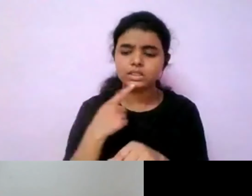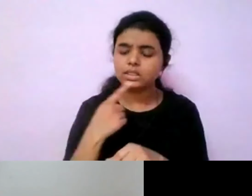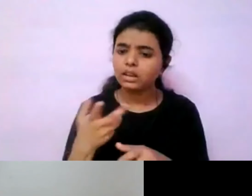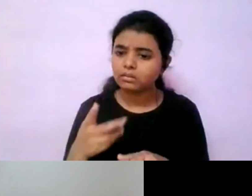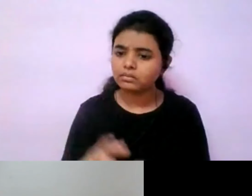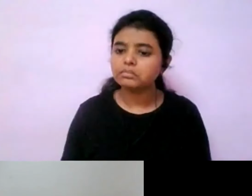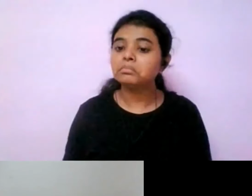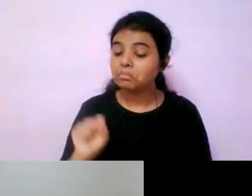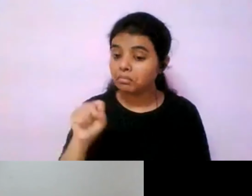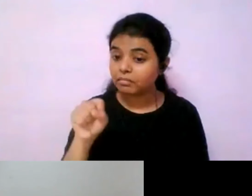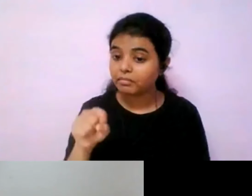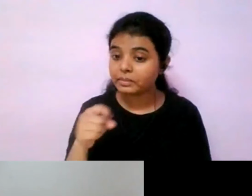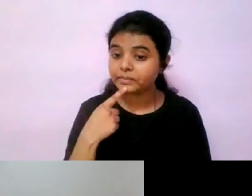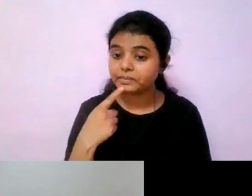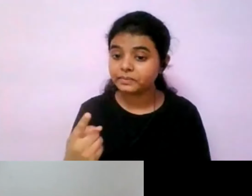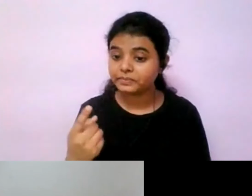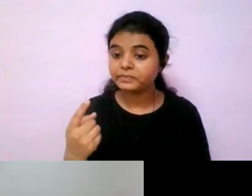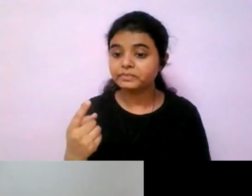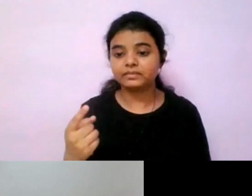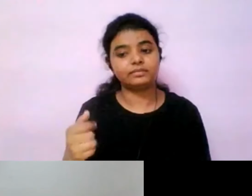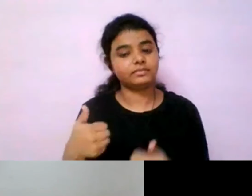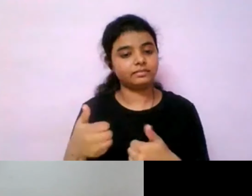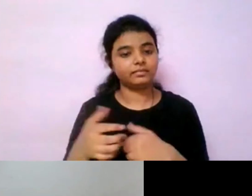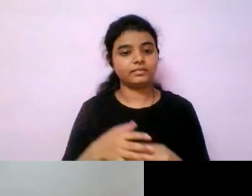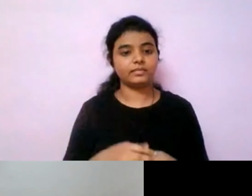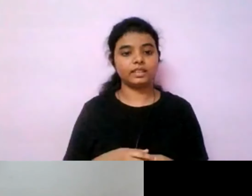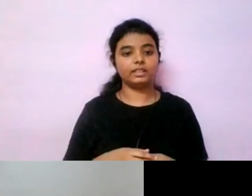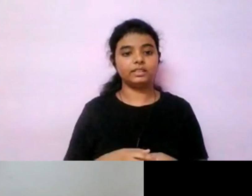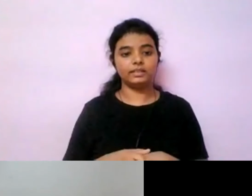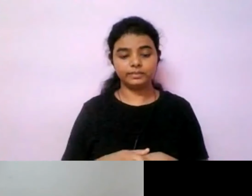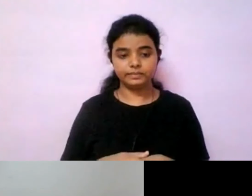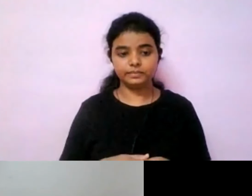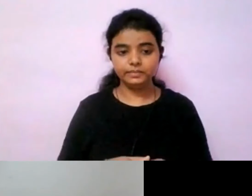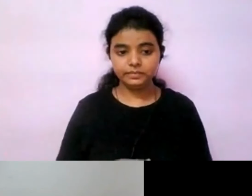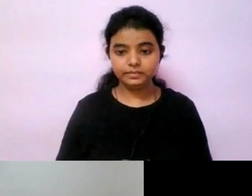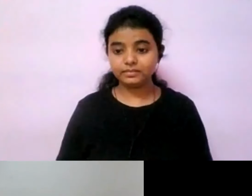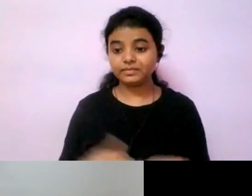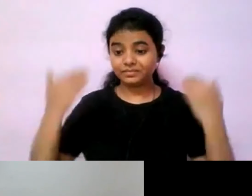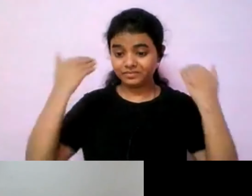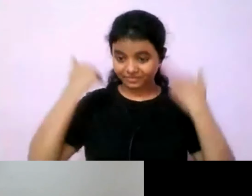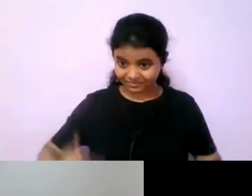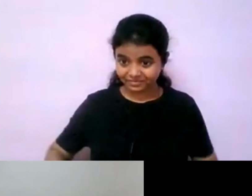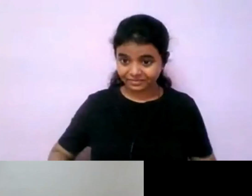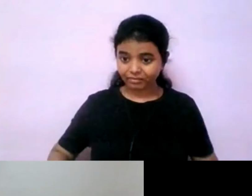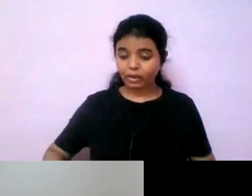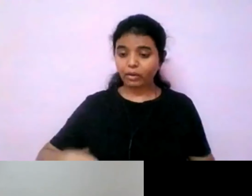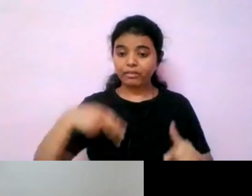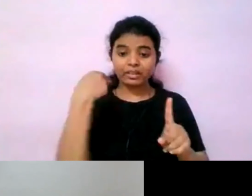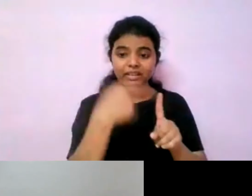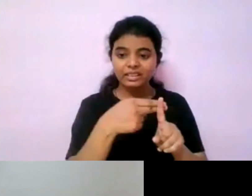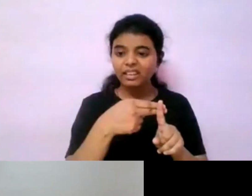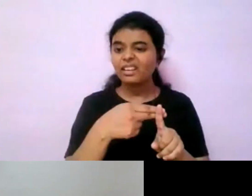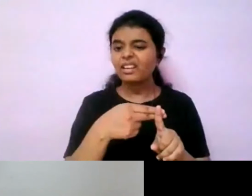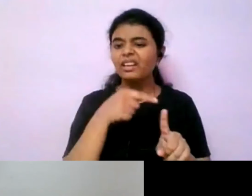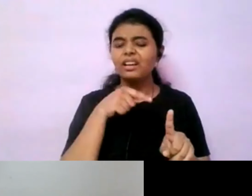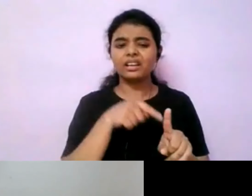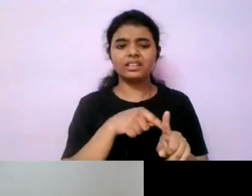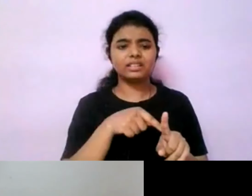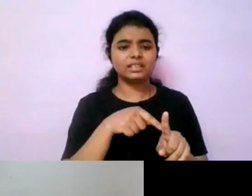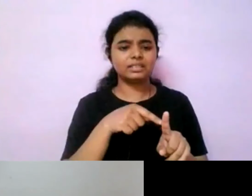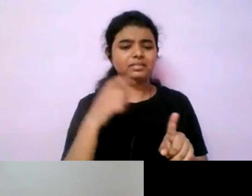comment, that Price has used the term body-mind in order to mark the fact how mental disability matters too, but she